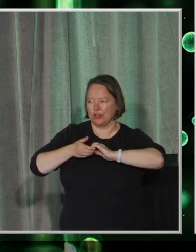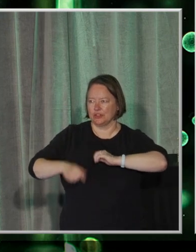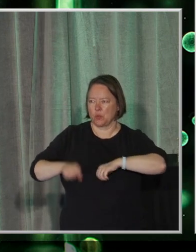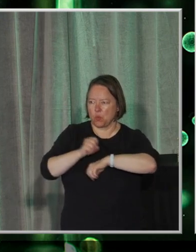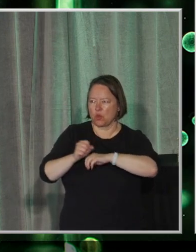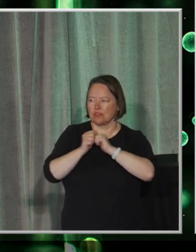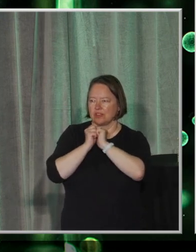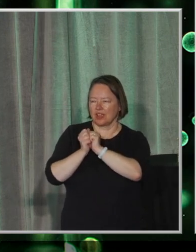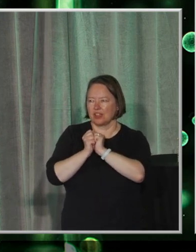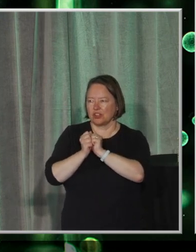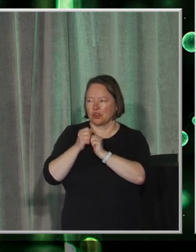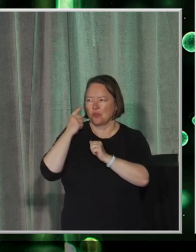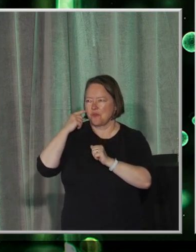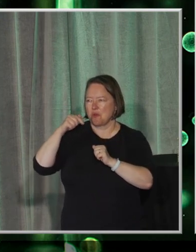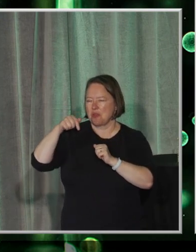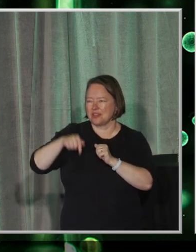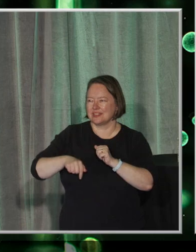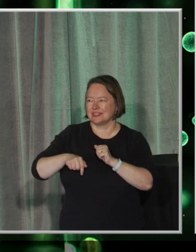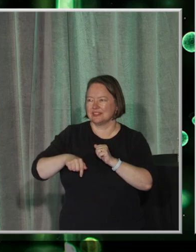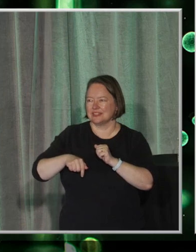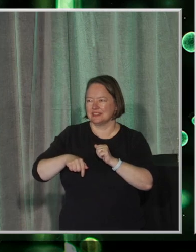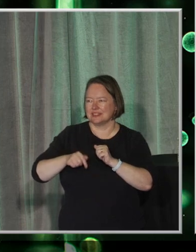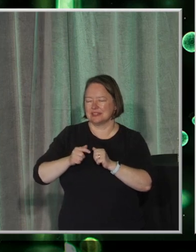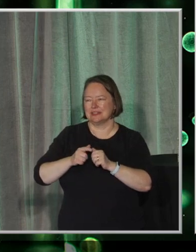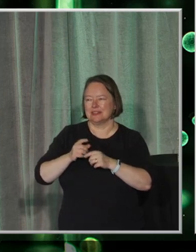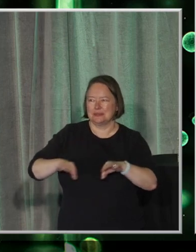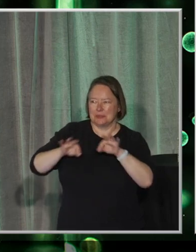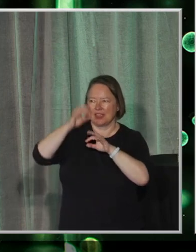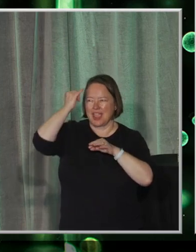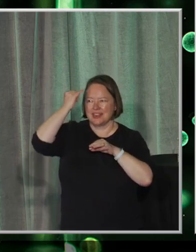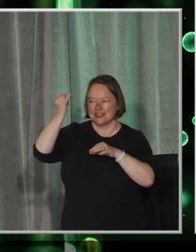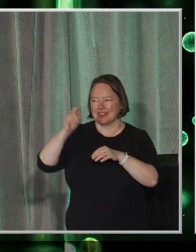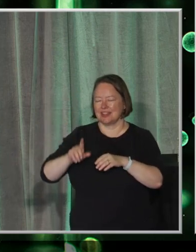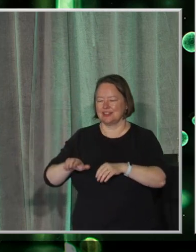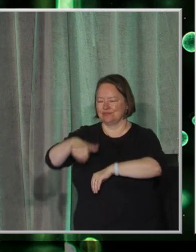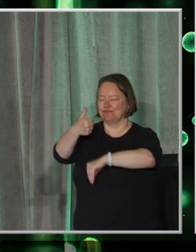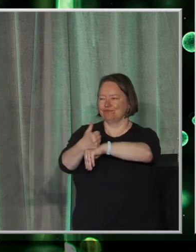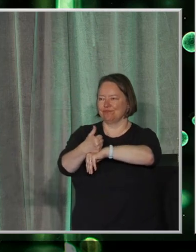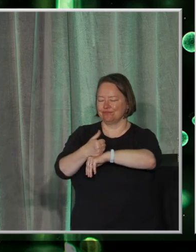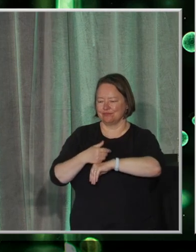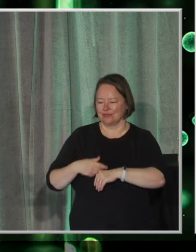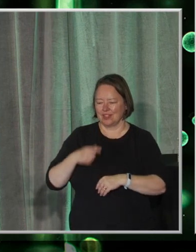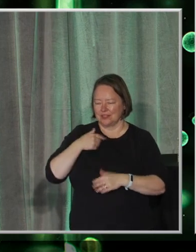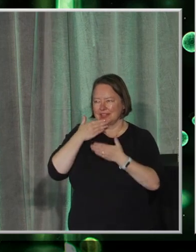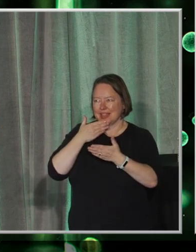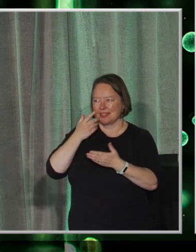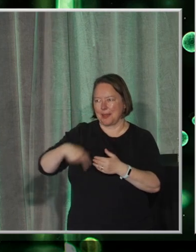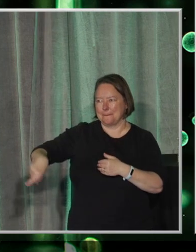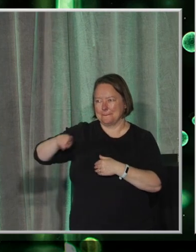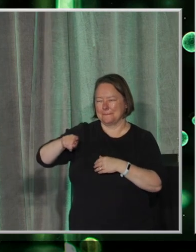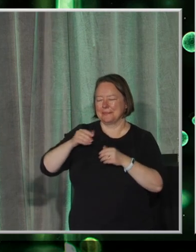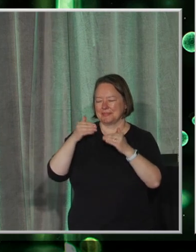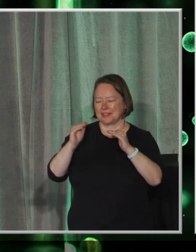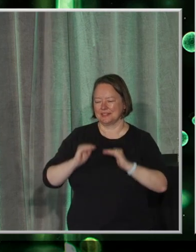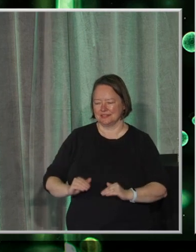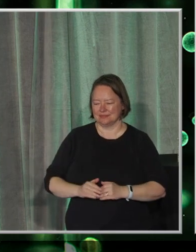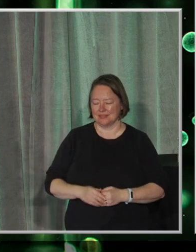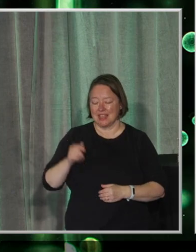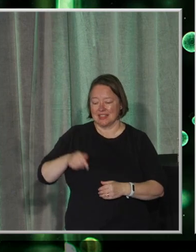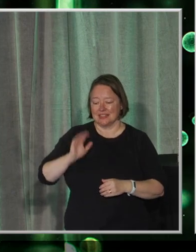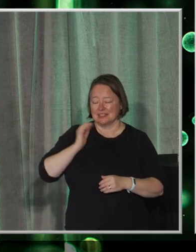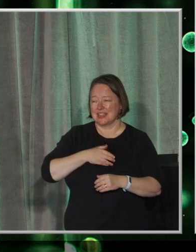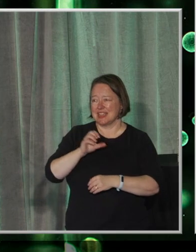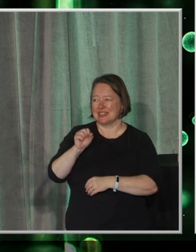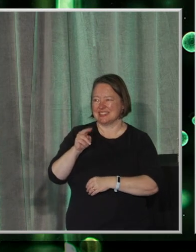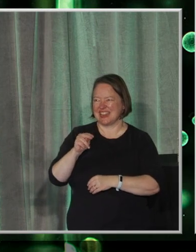together to bring this this big idea into existence. I would like to thank them. Next. And this is the